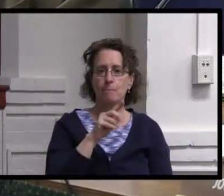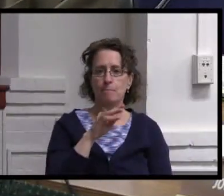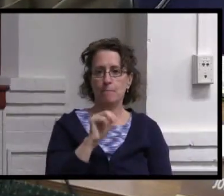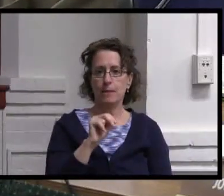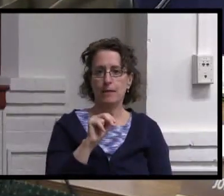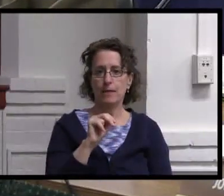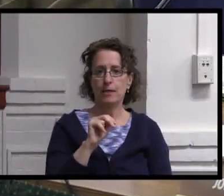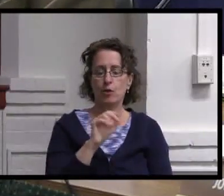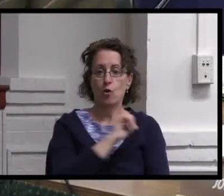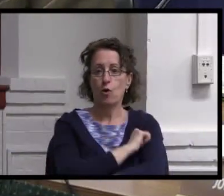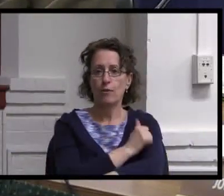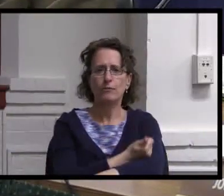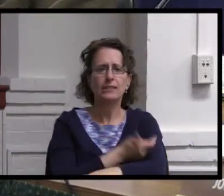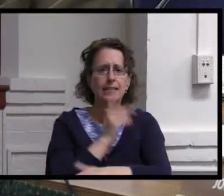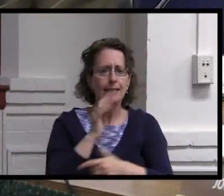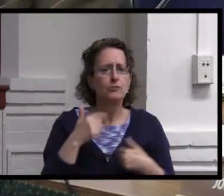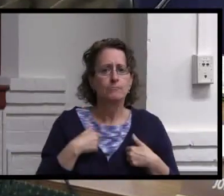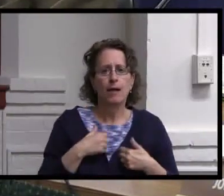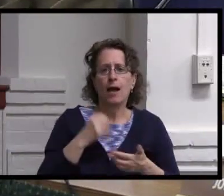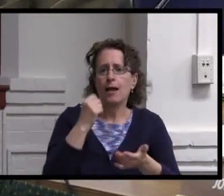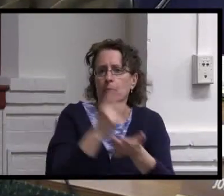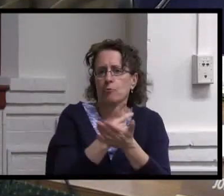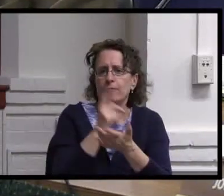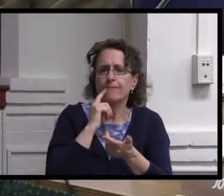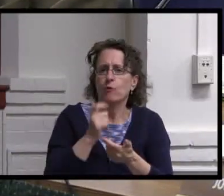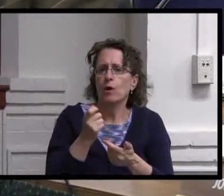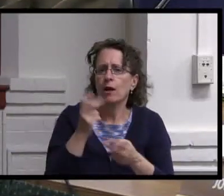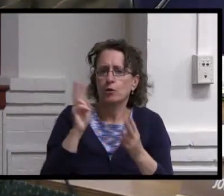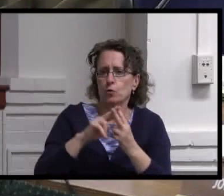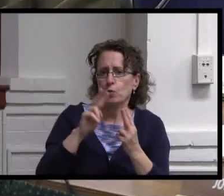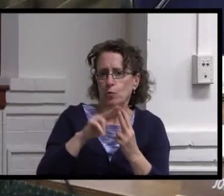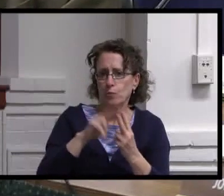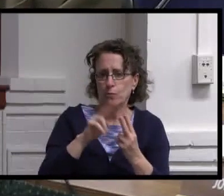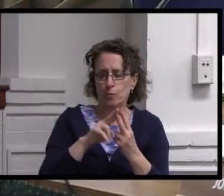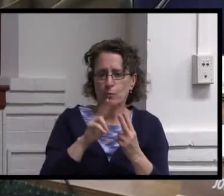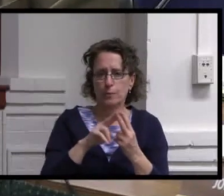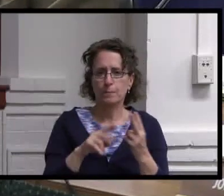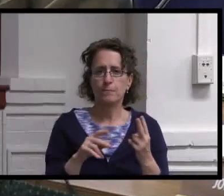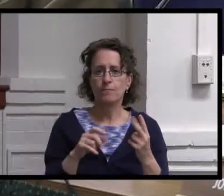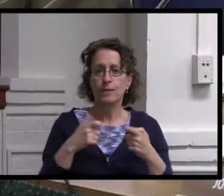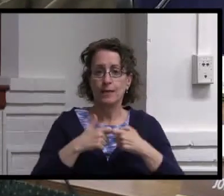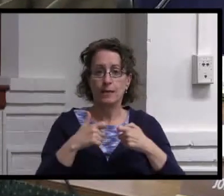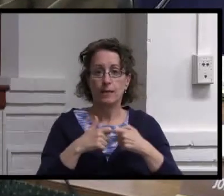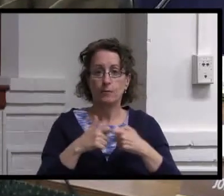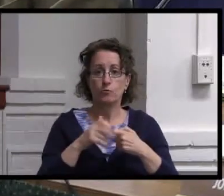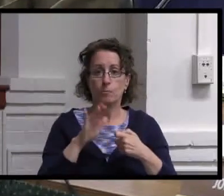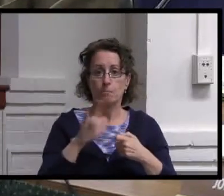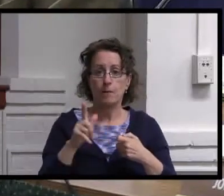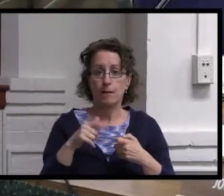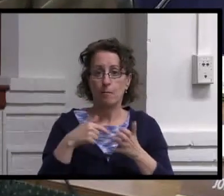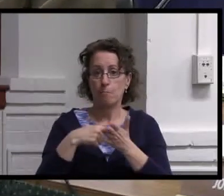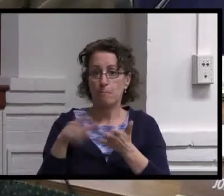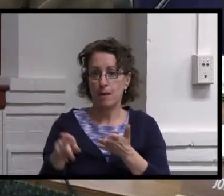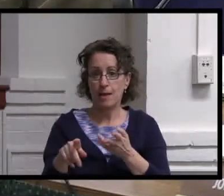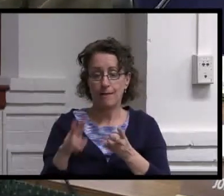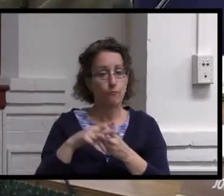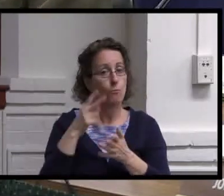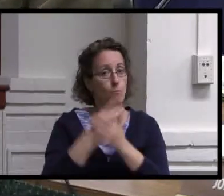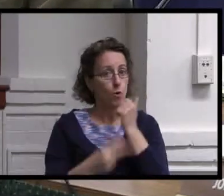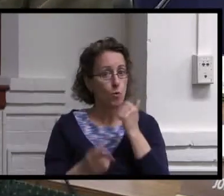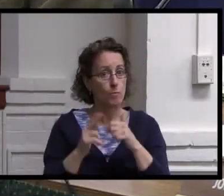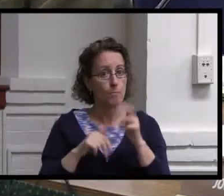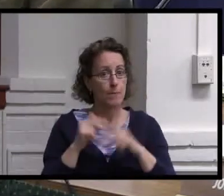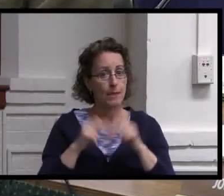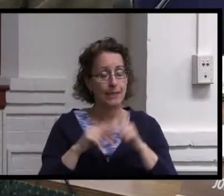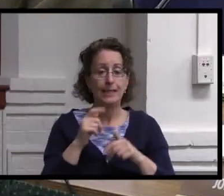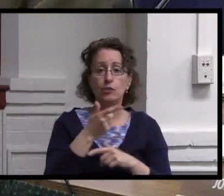of certain small expenses, the only two things that I've authorized since the last report are electric bills for the two sites from Green